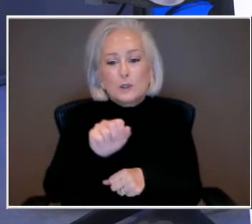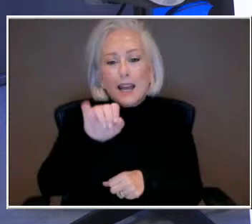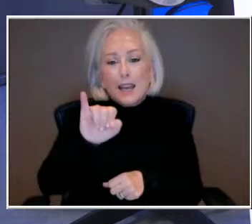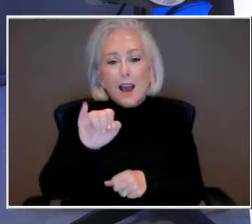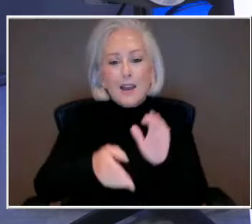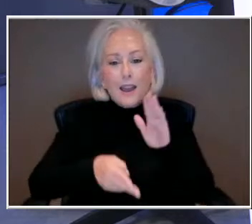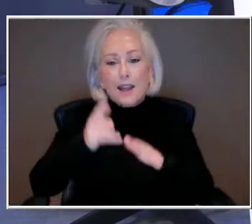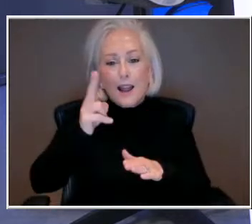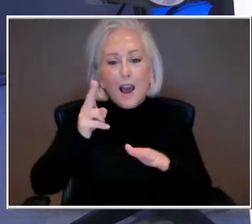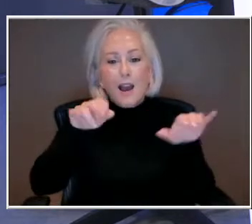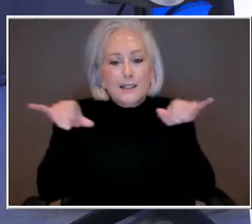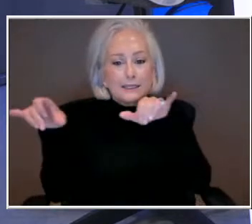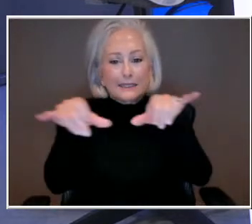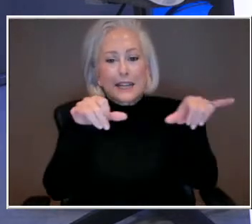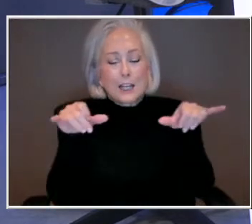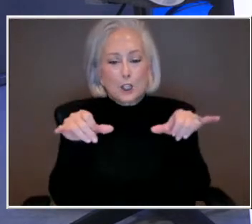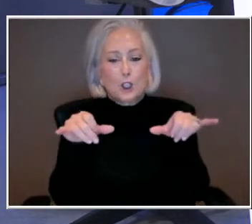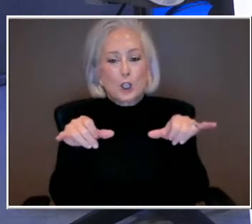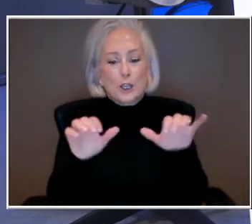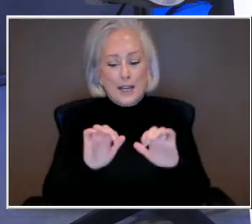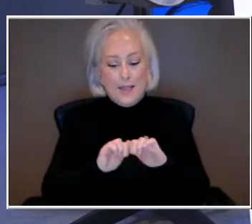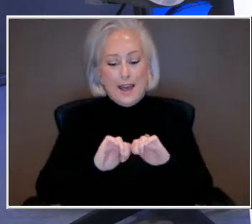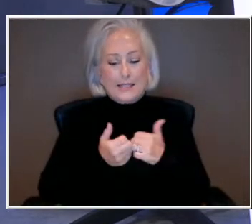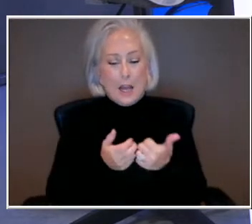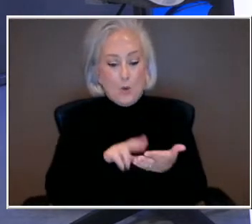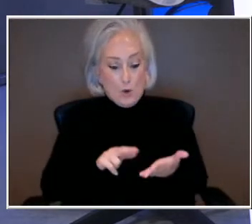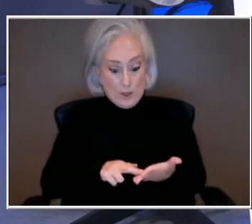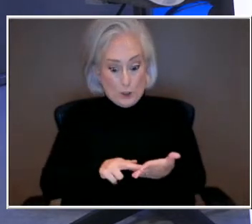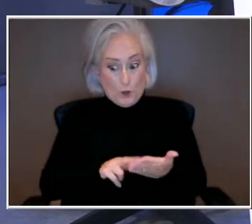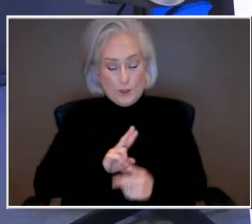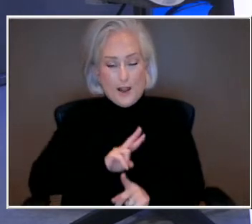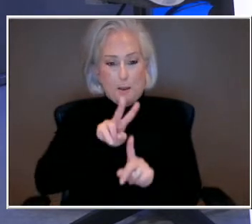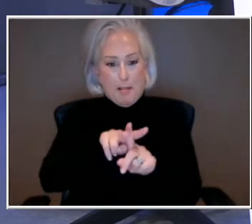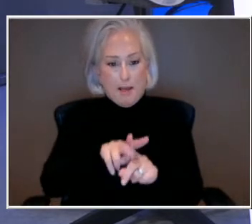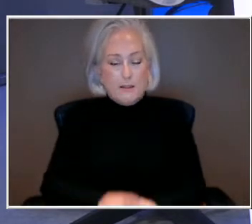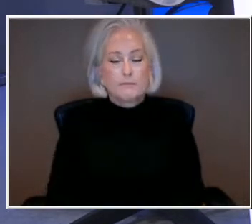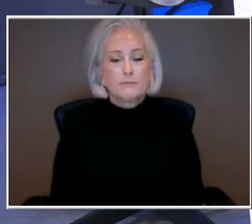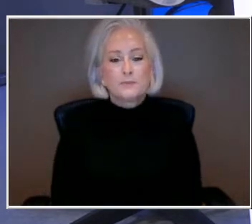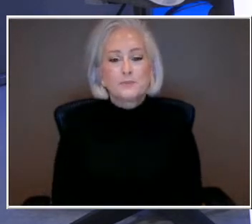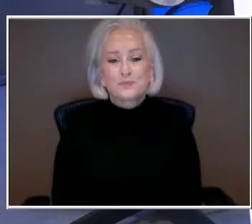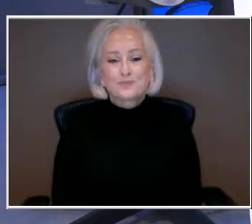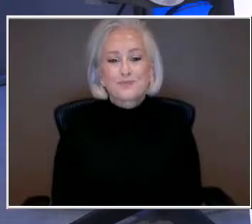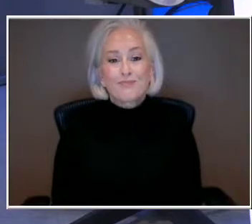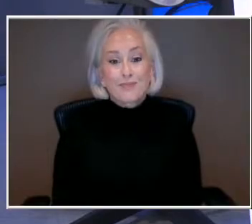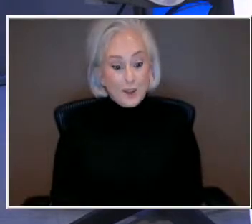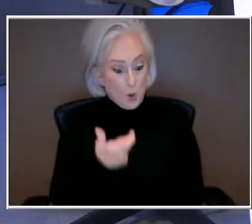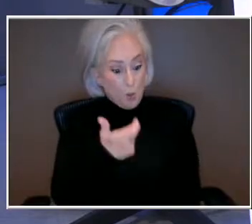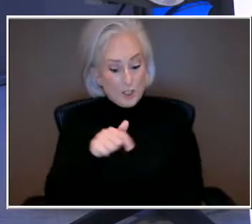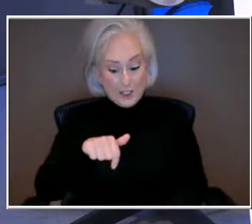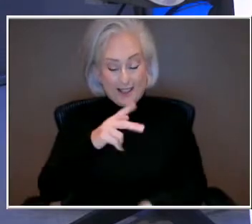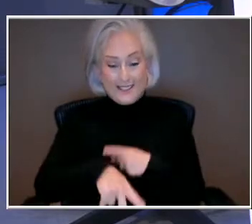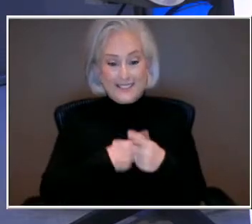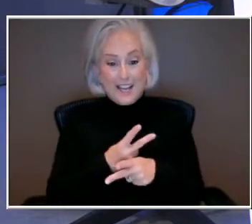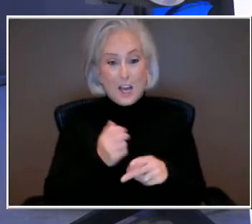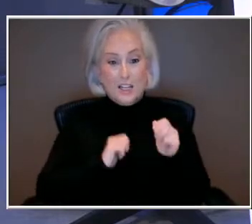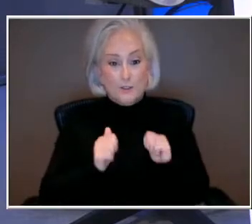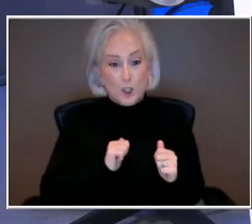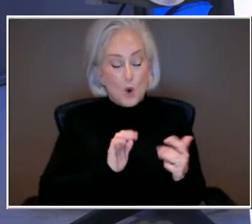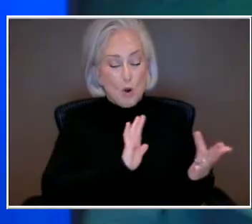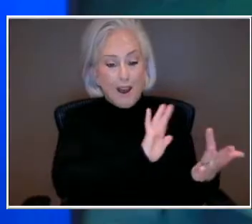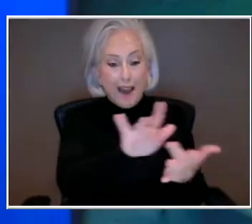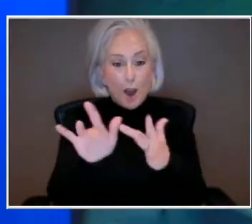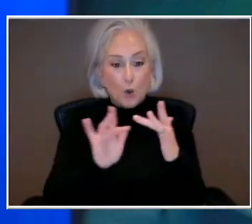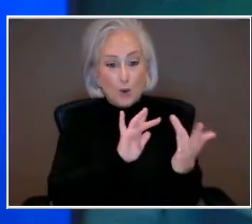that's how we're researching it and applying it? By watching shows like this, by doing, you know, outreach, and just